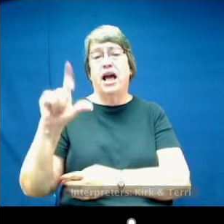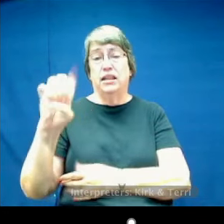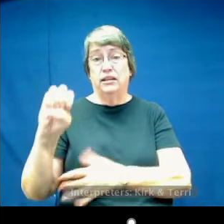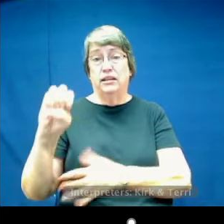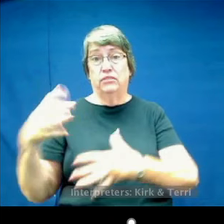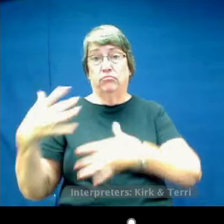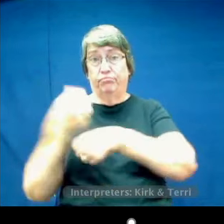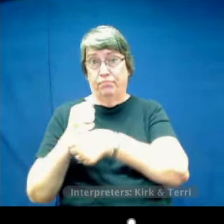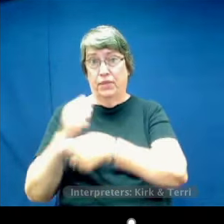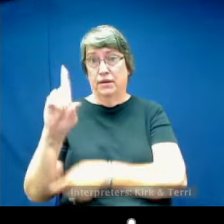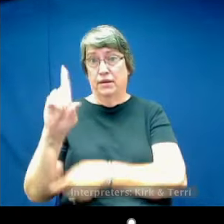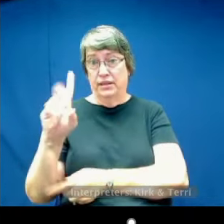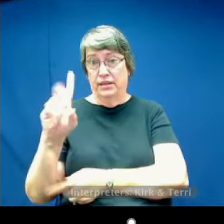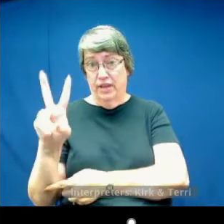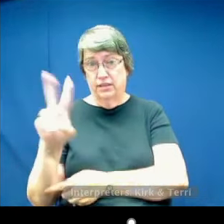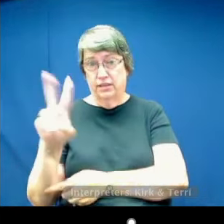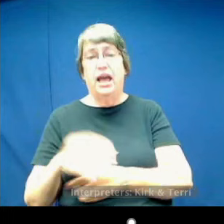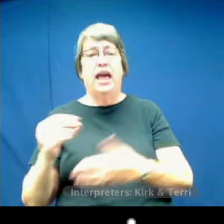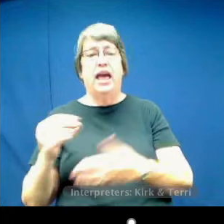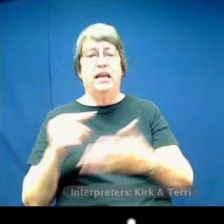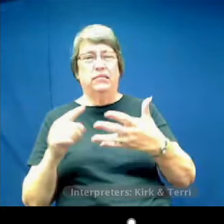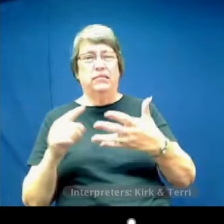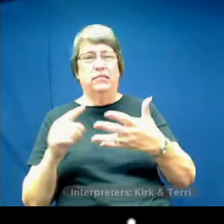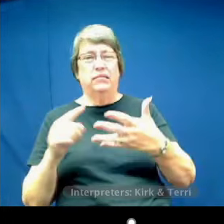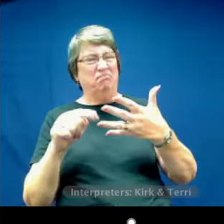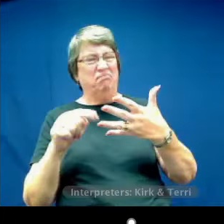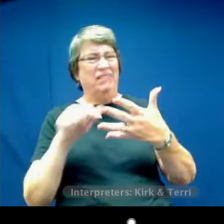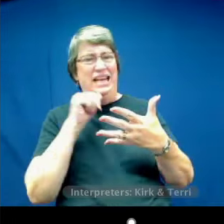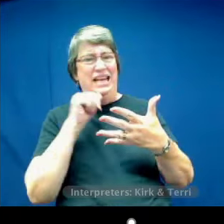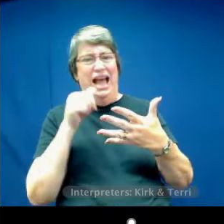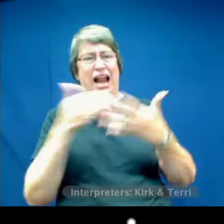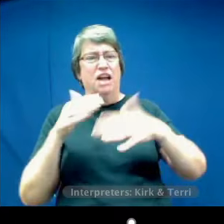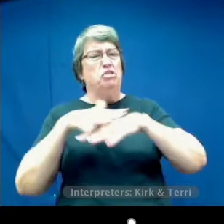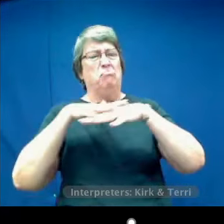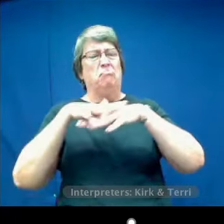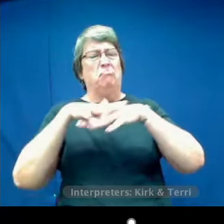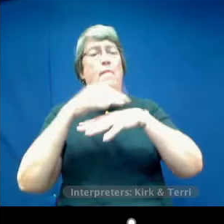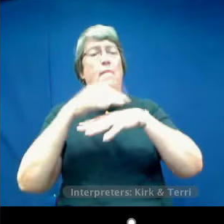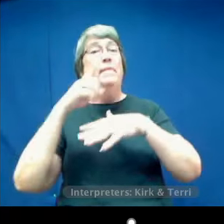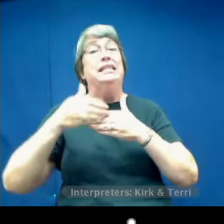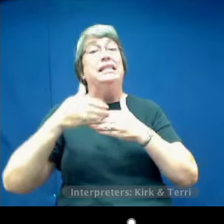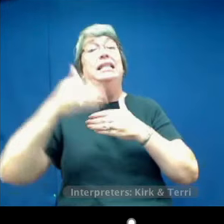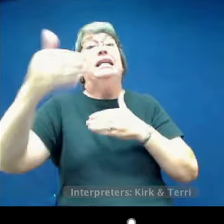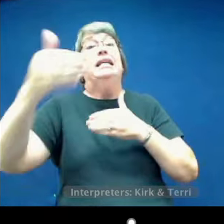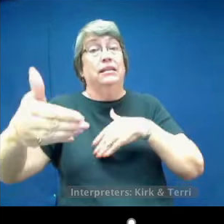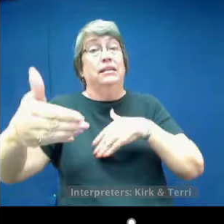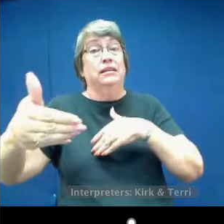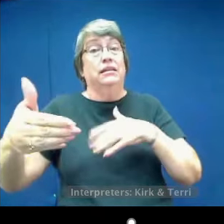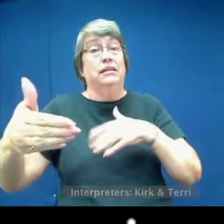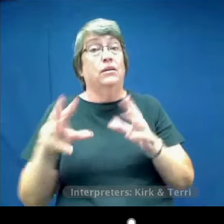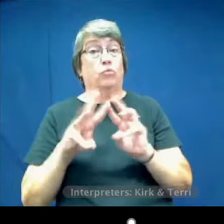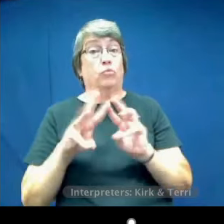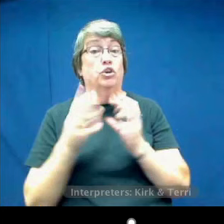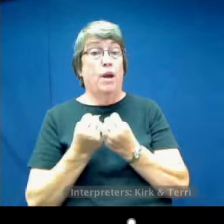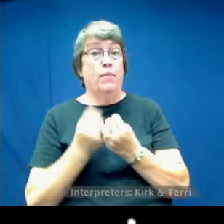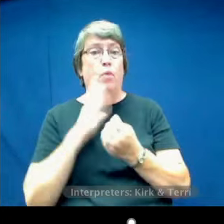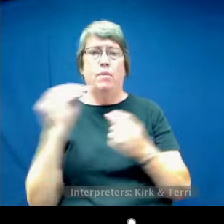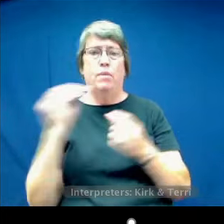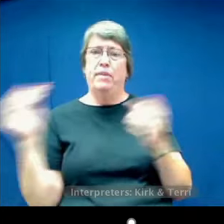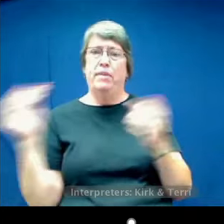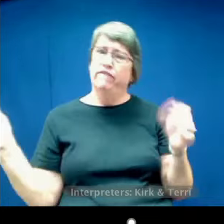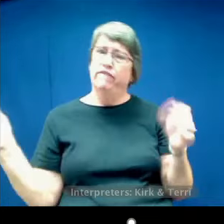And then close out, and we're not going to go into that much further because the next session will be devoted entirely to domestic